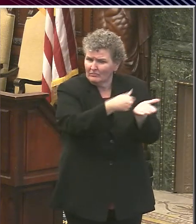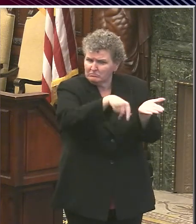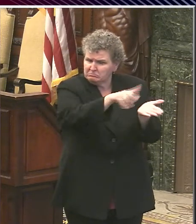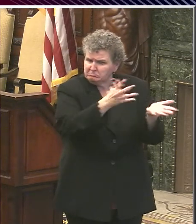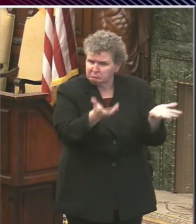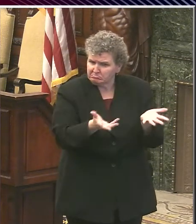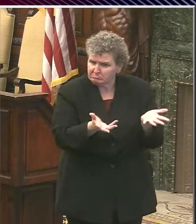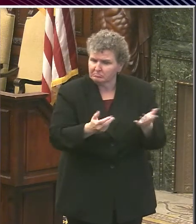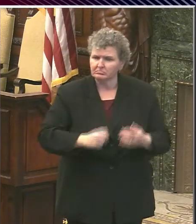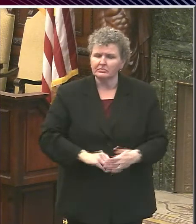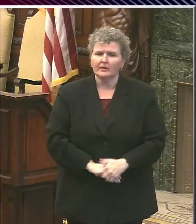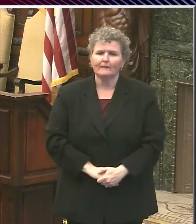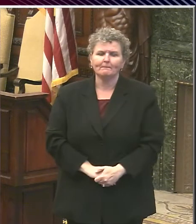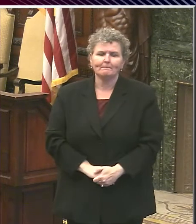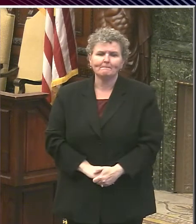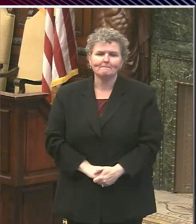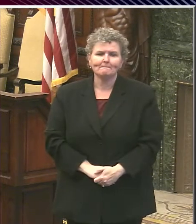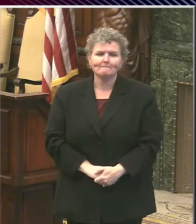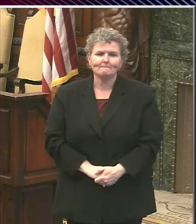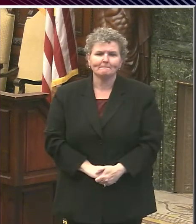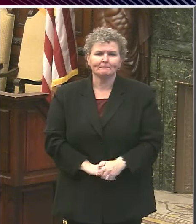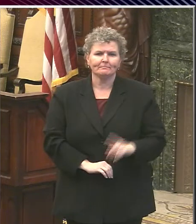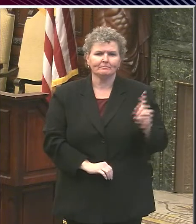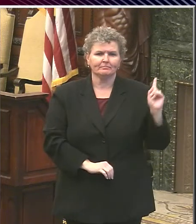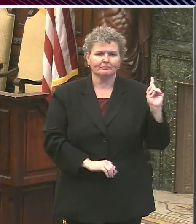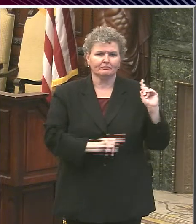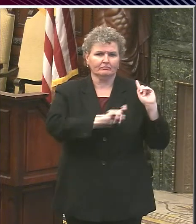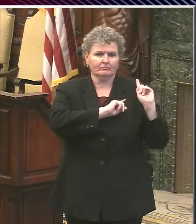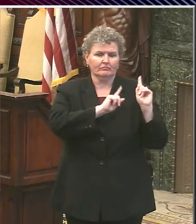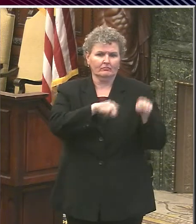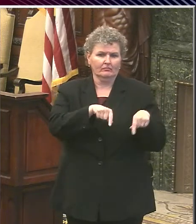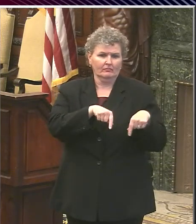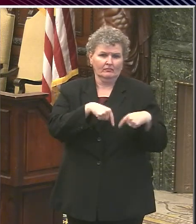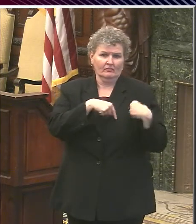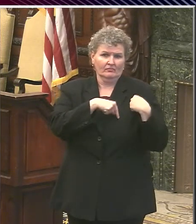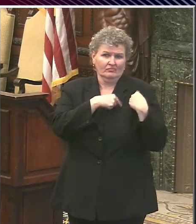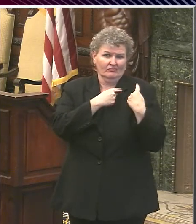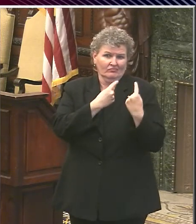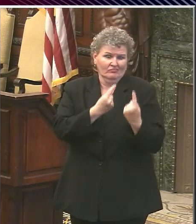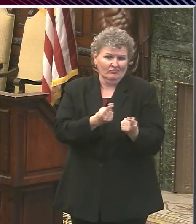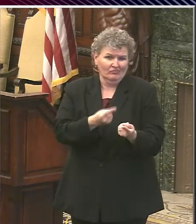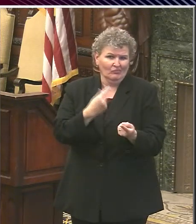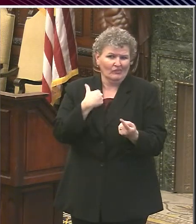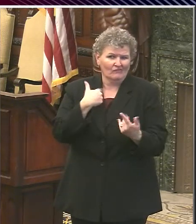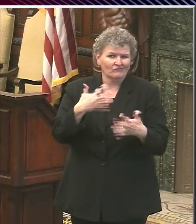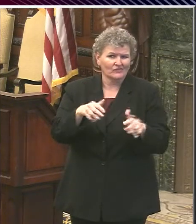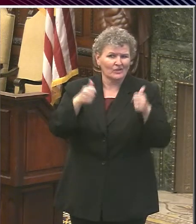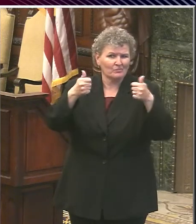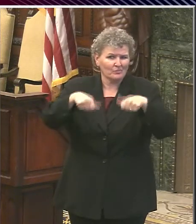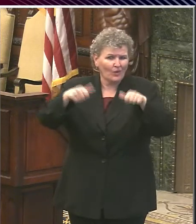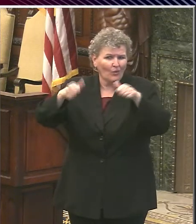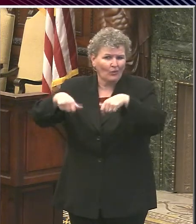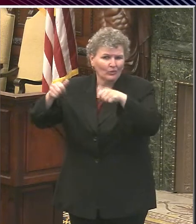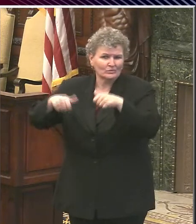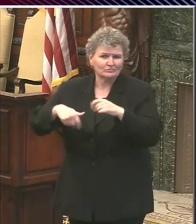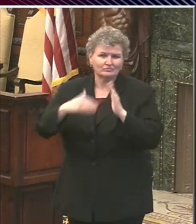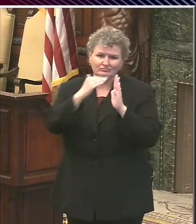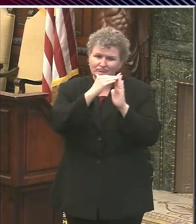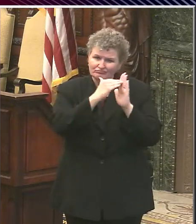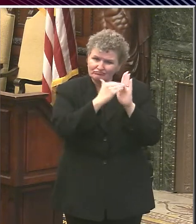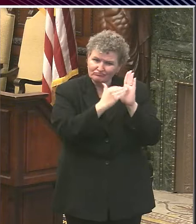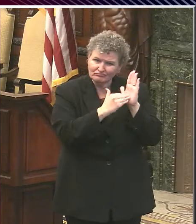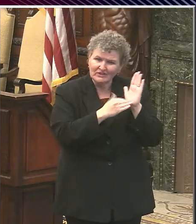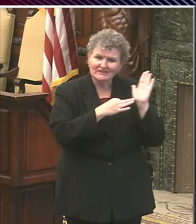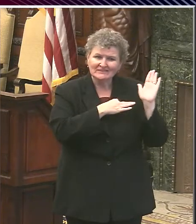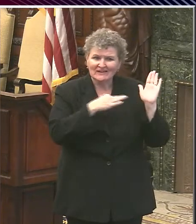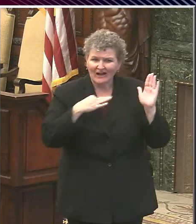We have been, for the last 3 or 4 weeks, hosting a Homeless Connect, where we have staff from the Office of